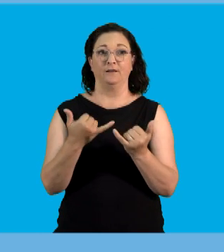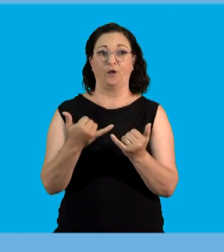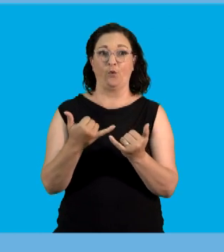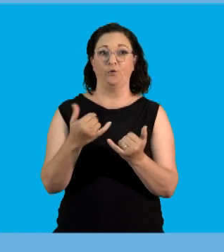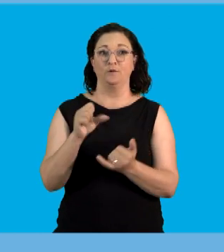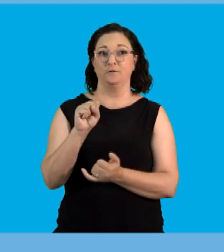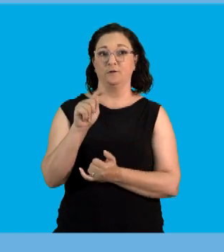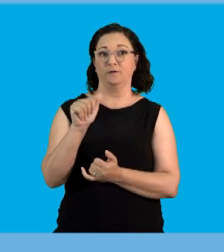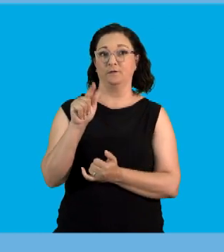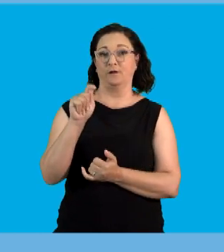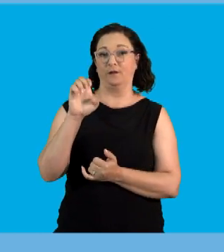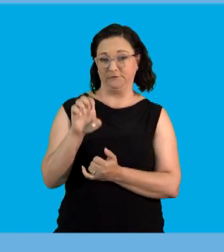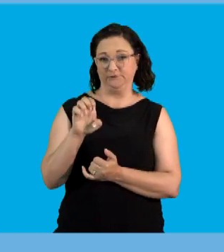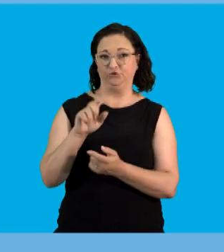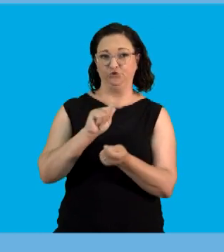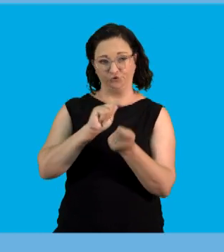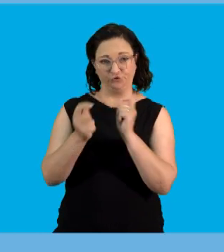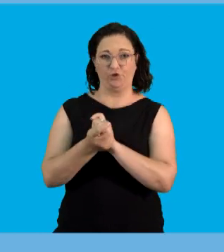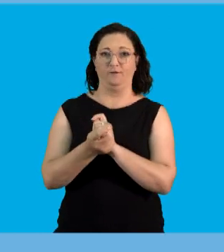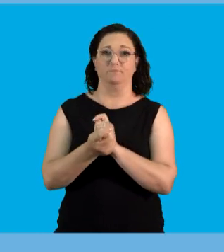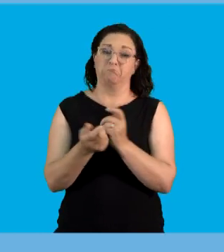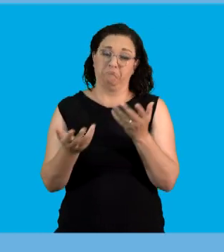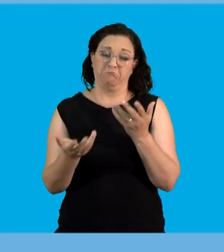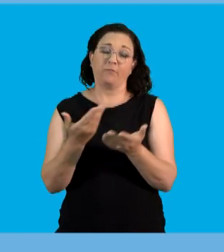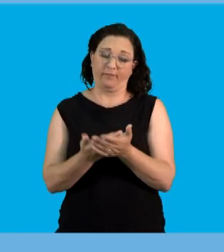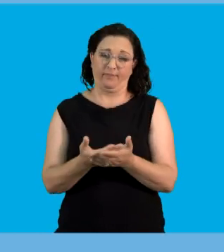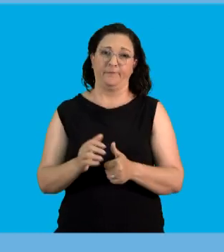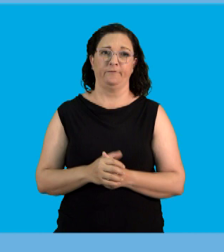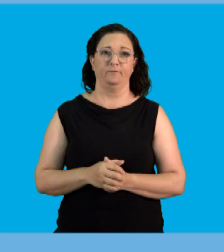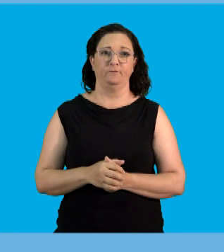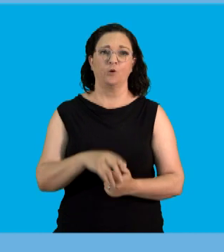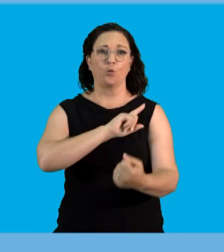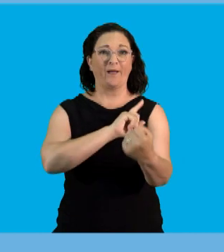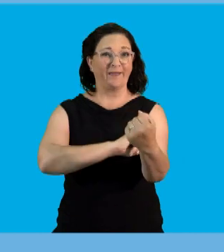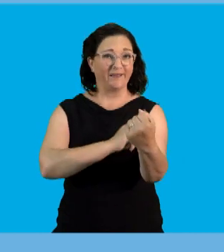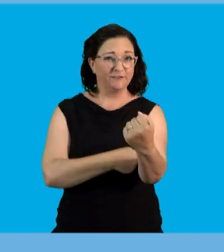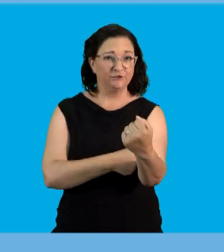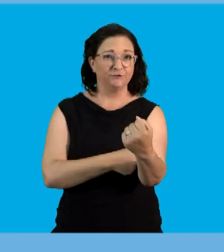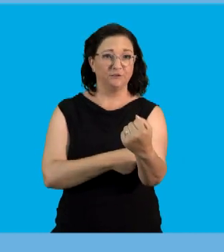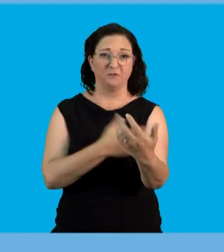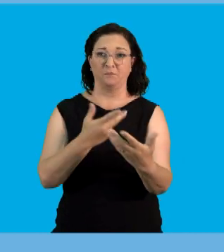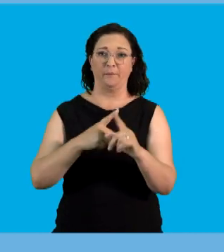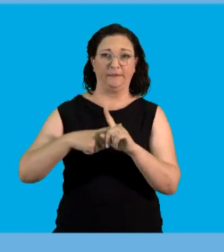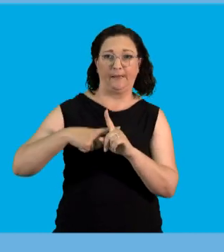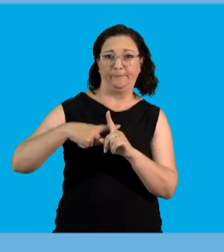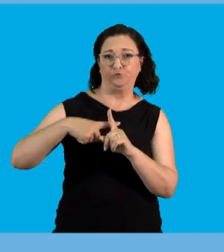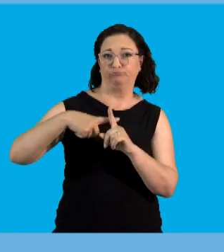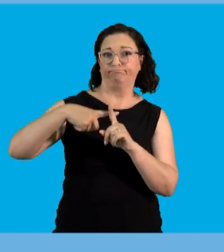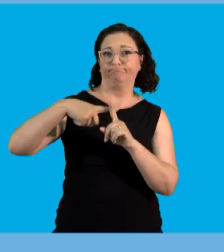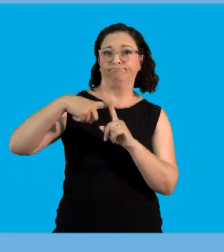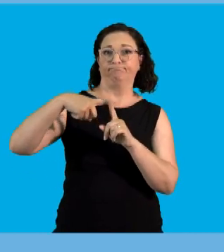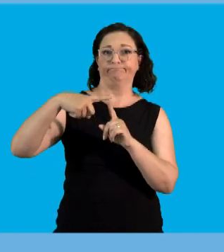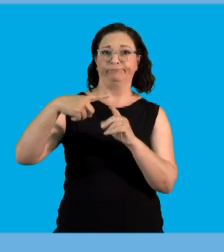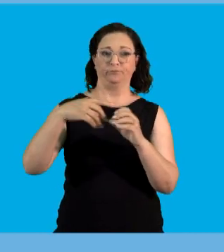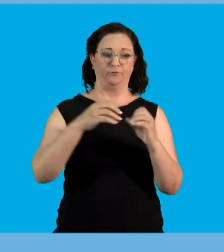a solid, a liquid, and a gas, when we are changing the energy of the particles, so if we are adding temperature